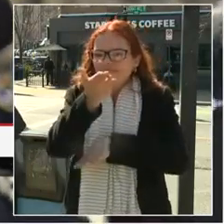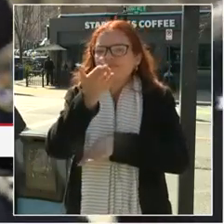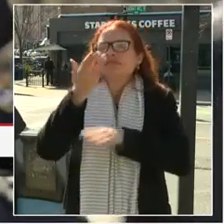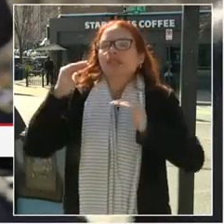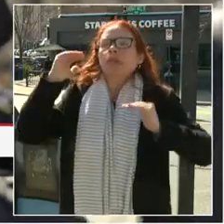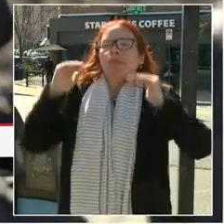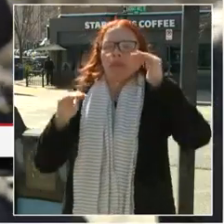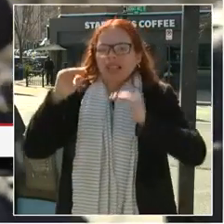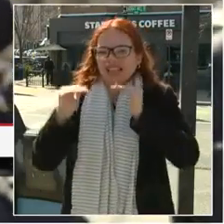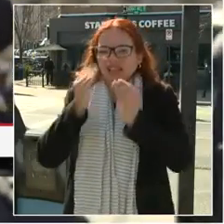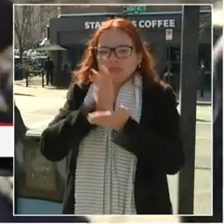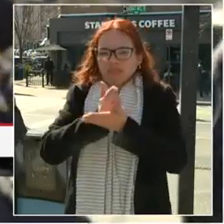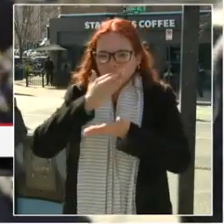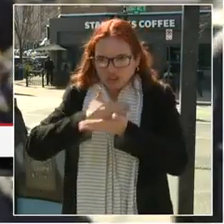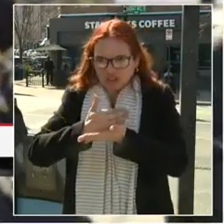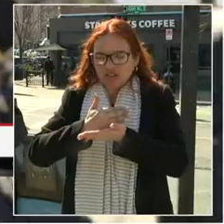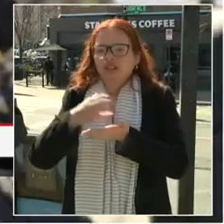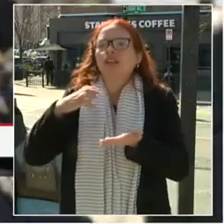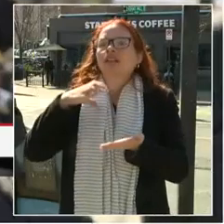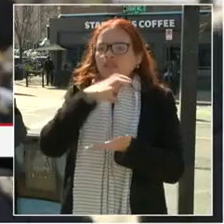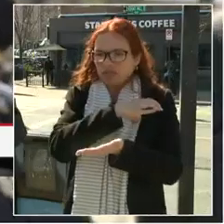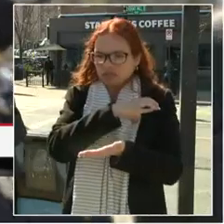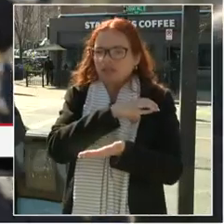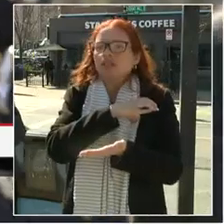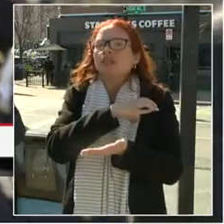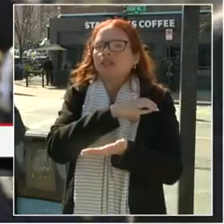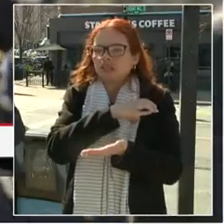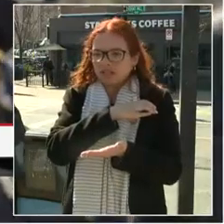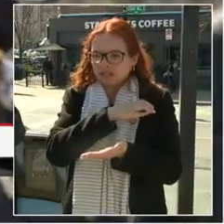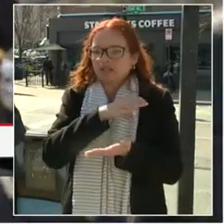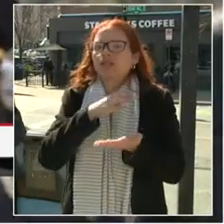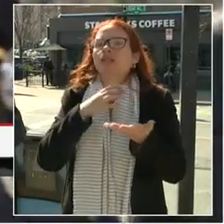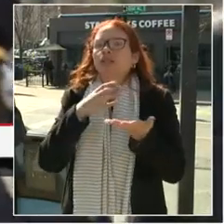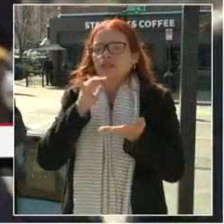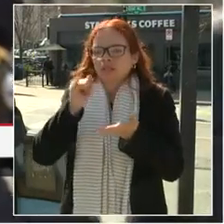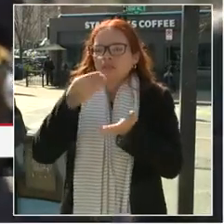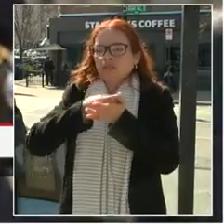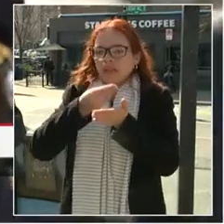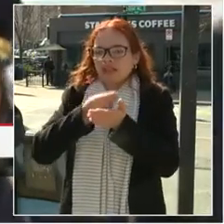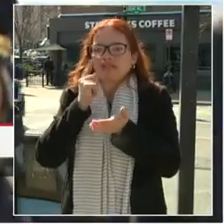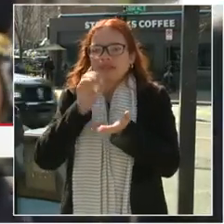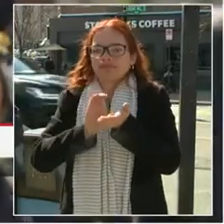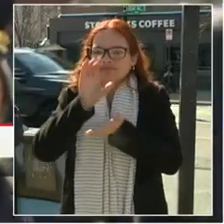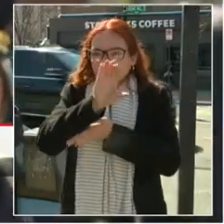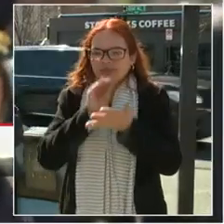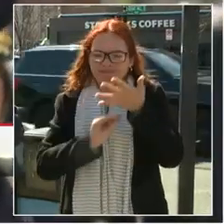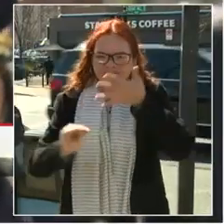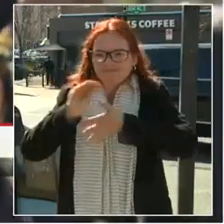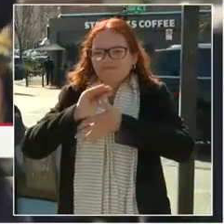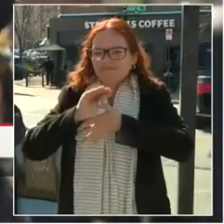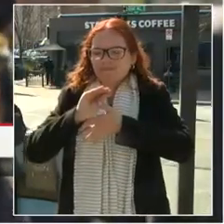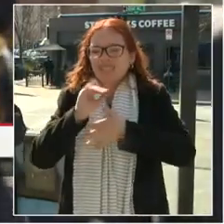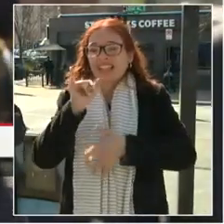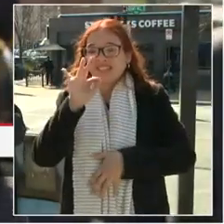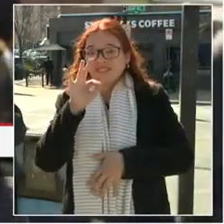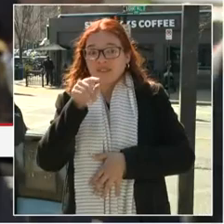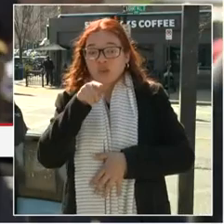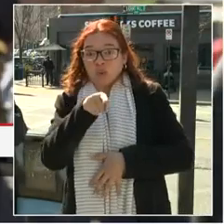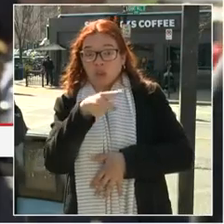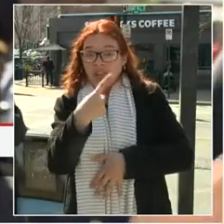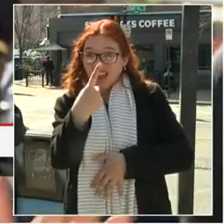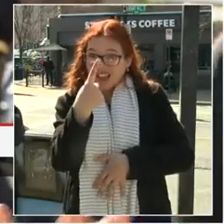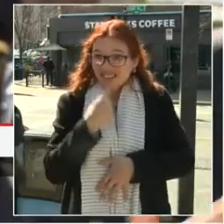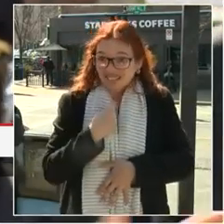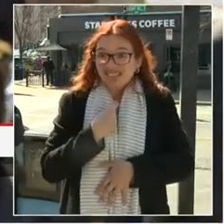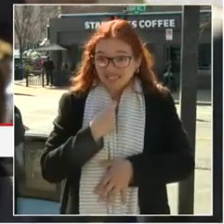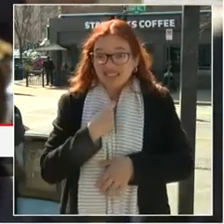the council can make funding for its priorities. So if you're asking me, is there funding, I would